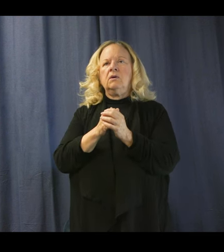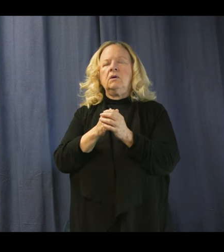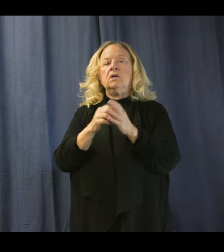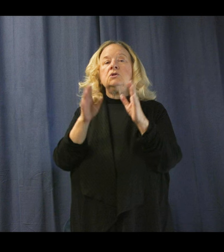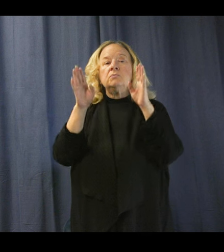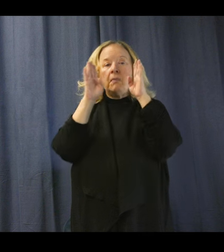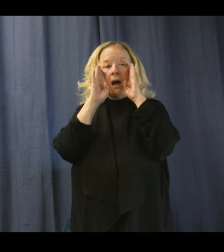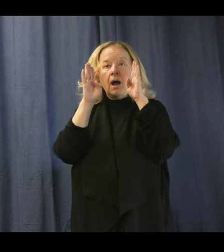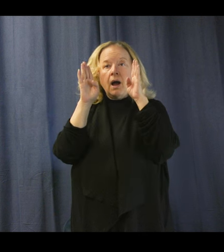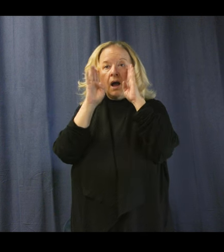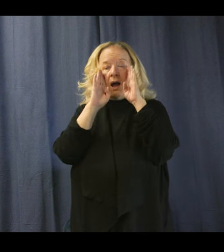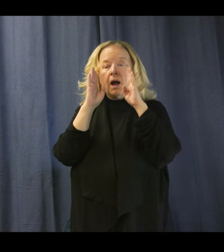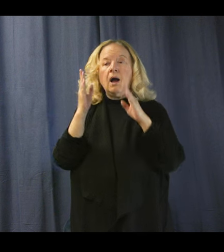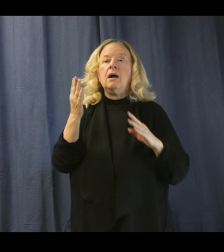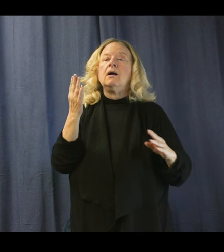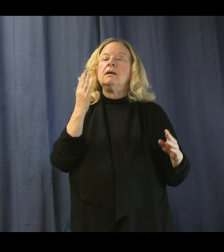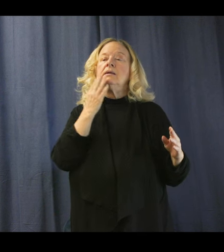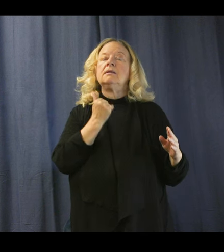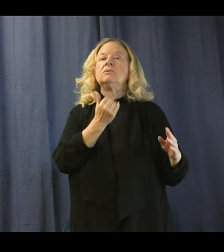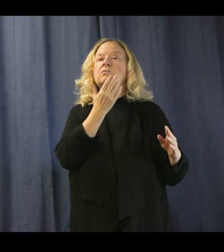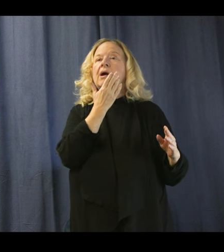Together, Shema